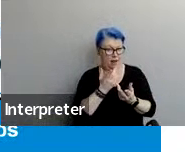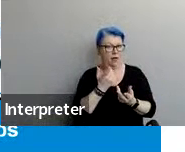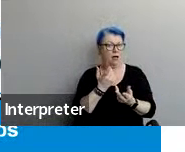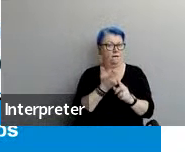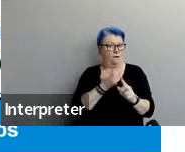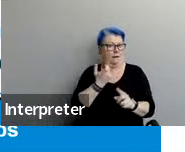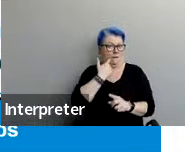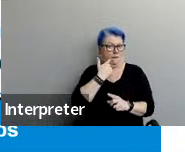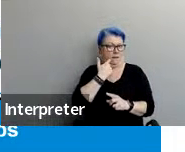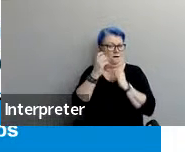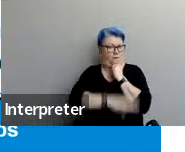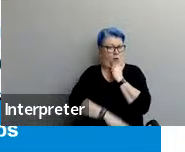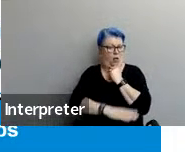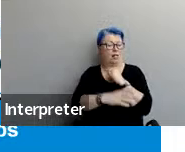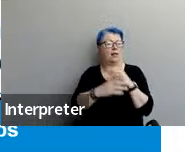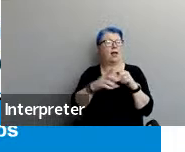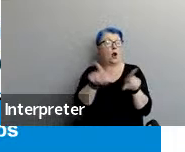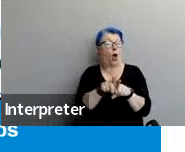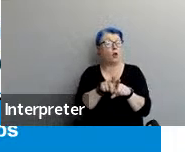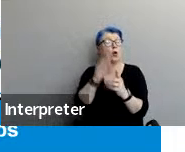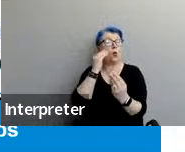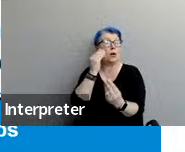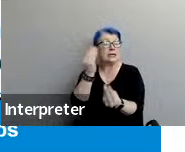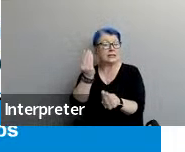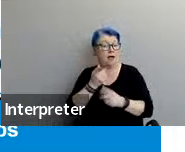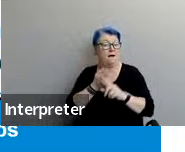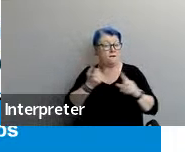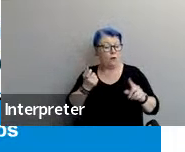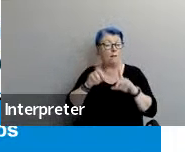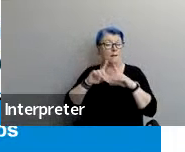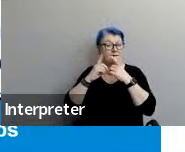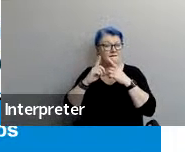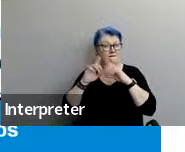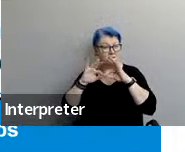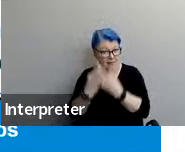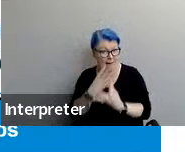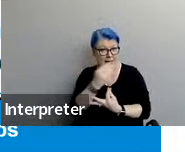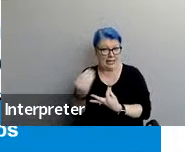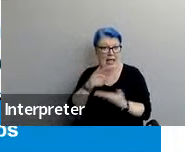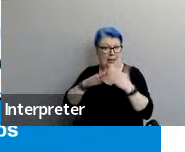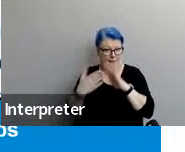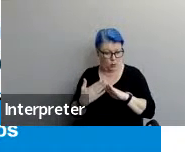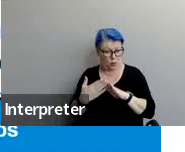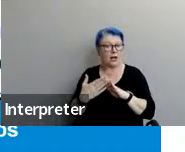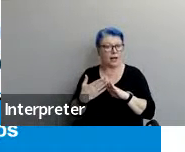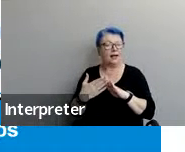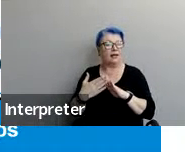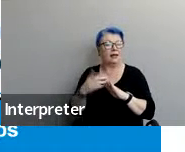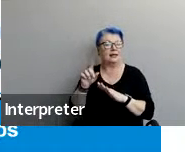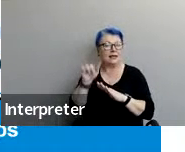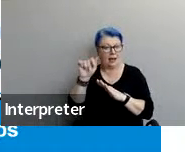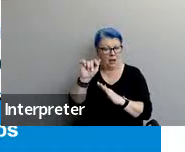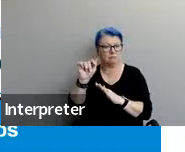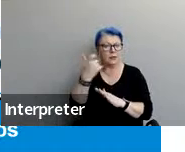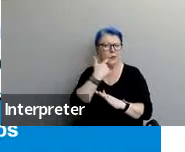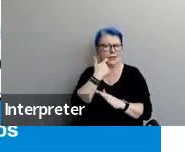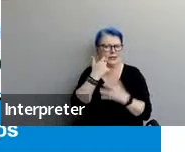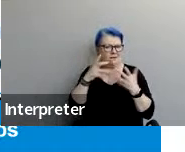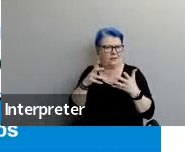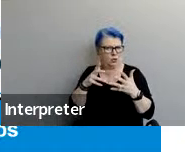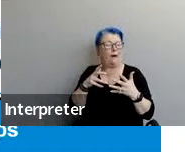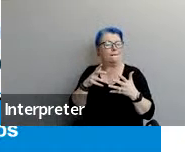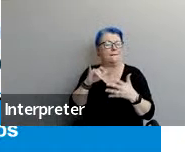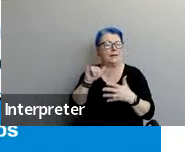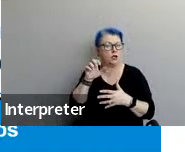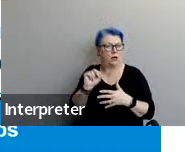as our family and community data that we finished up in January, and working through action plans